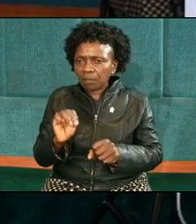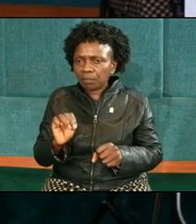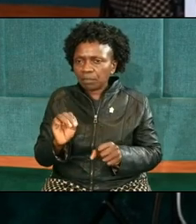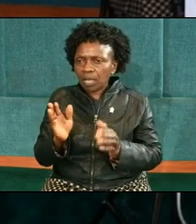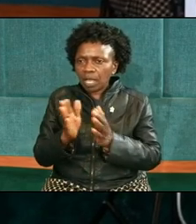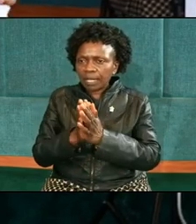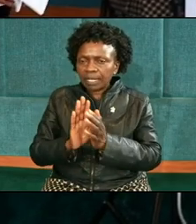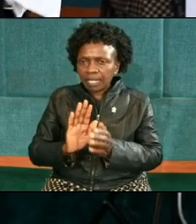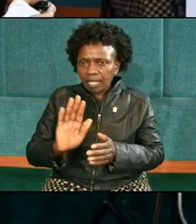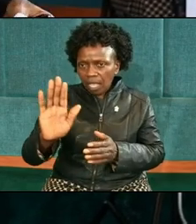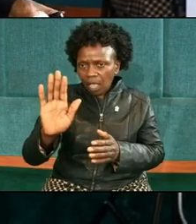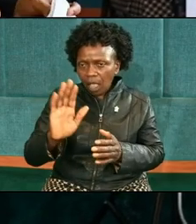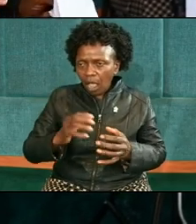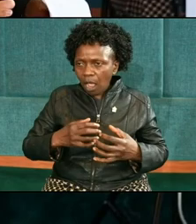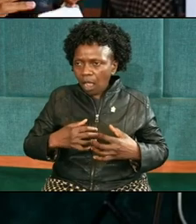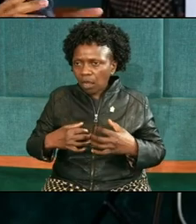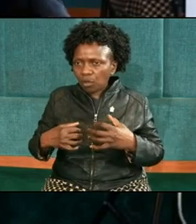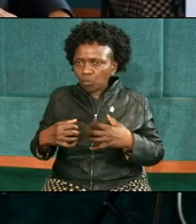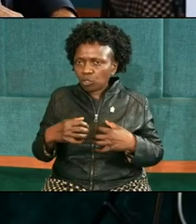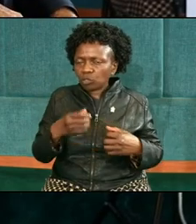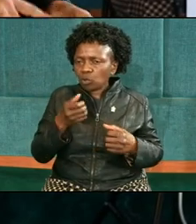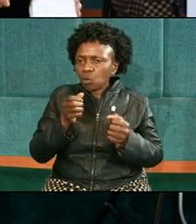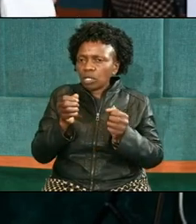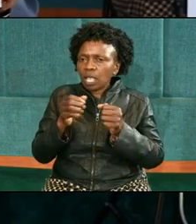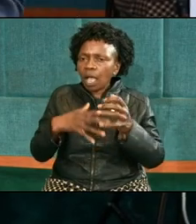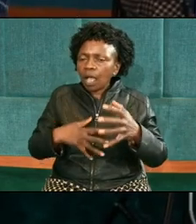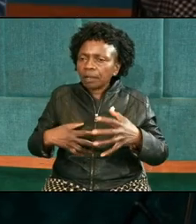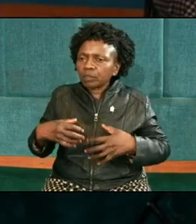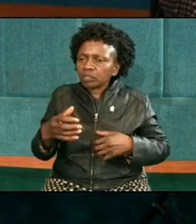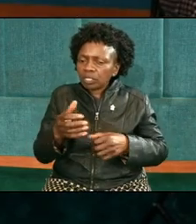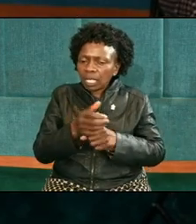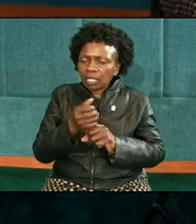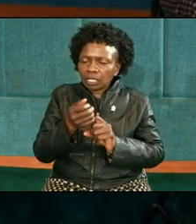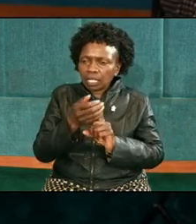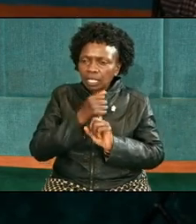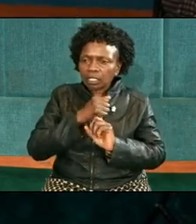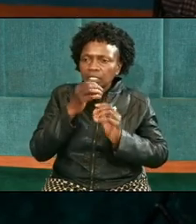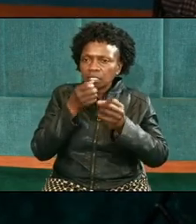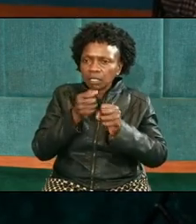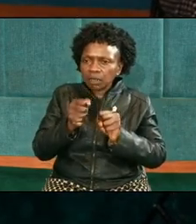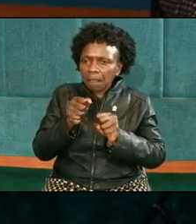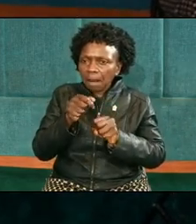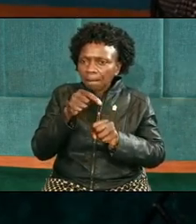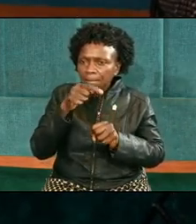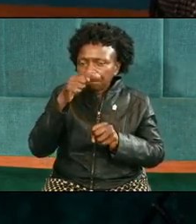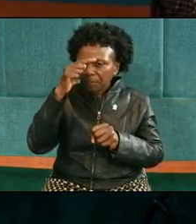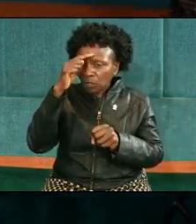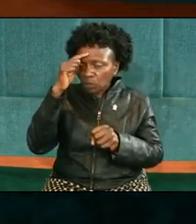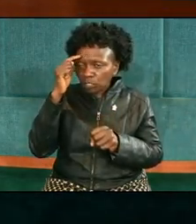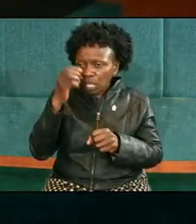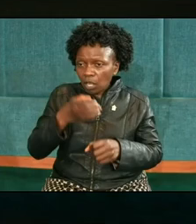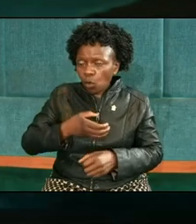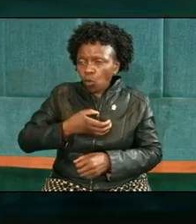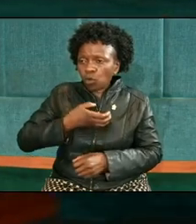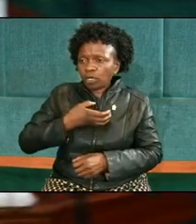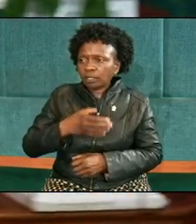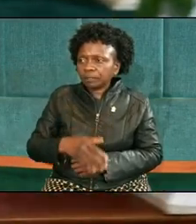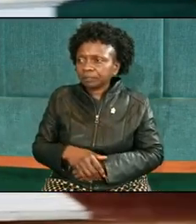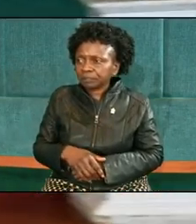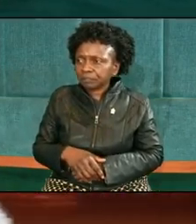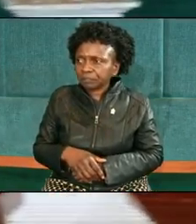their. So the animals would get saved because their owners. Oh my God.